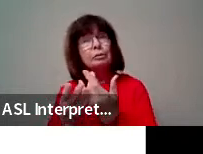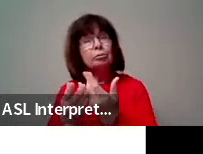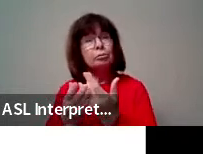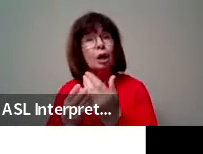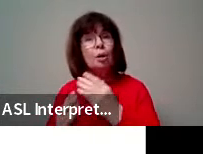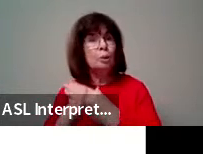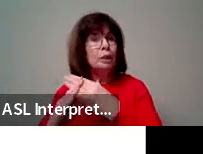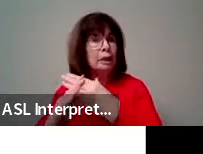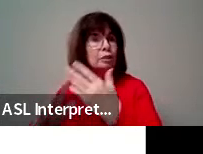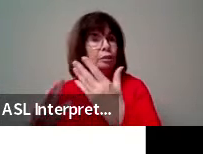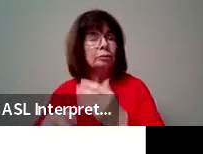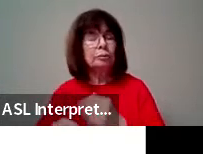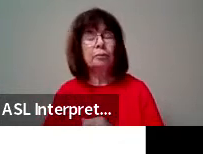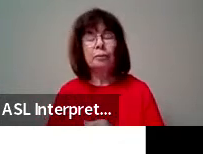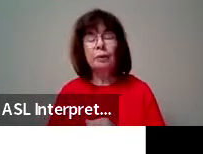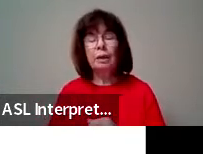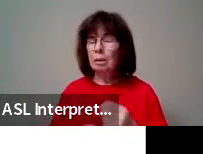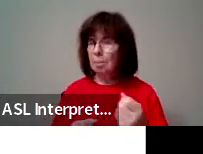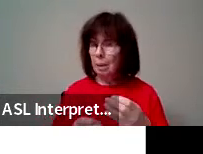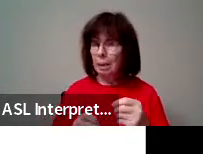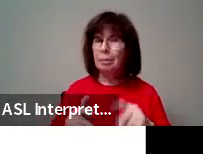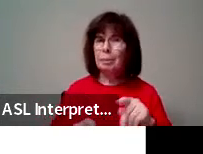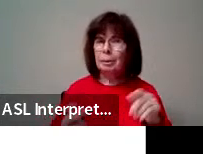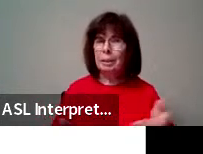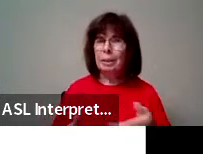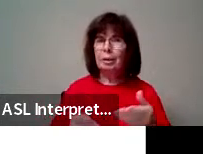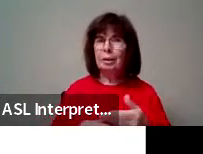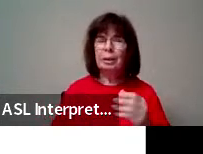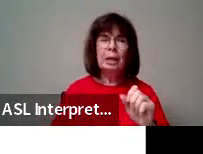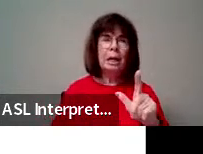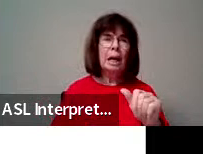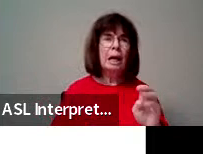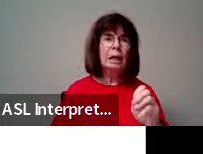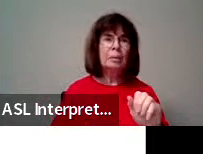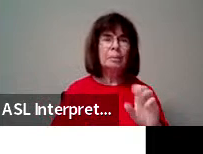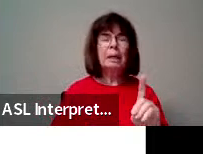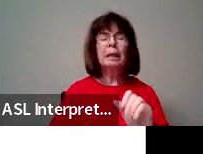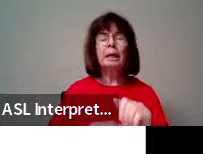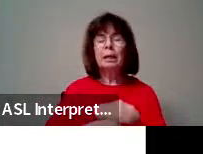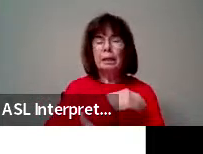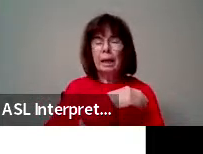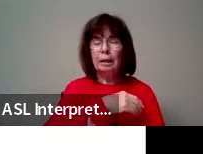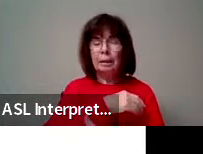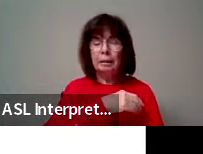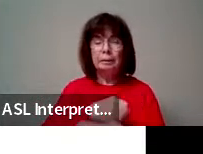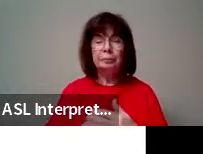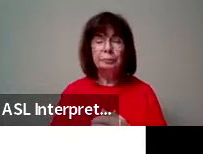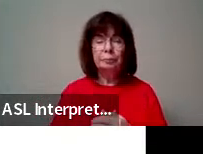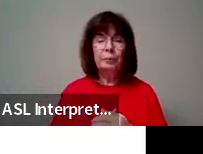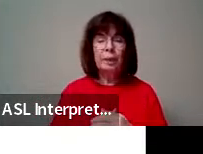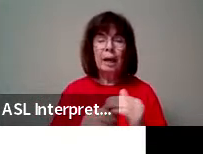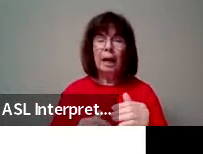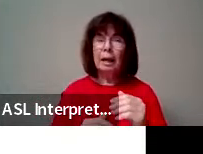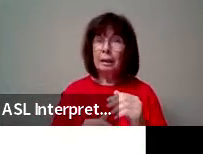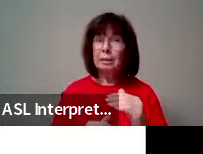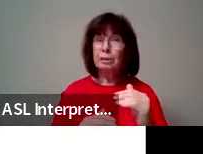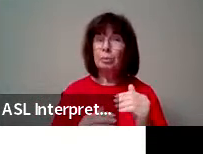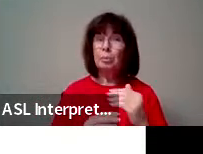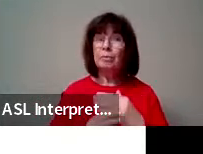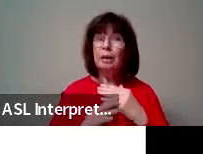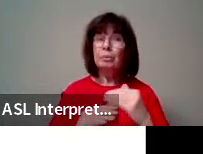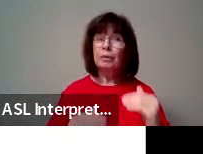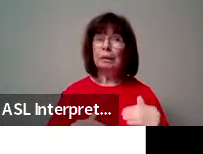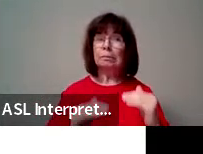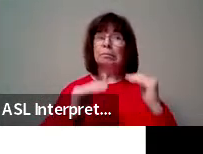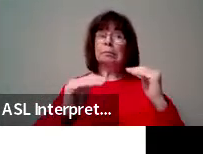County. And these recommendations will be dialed up if we move into CDC high COVID community levels. I think